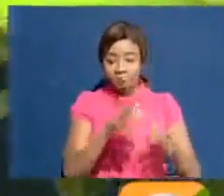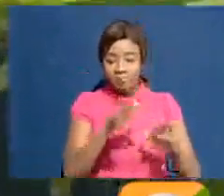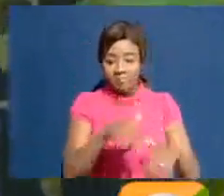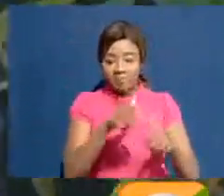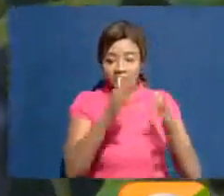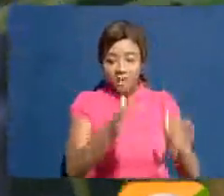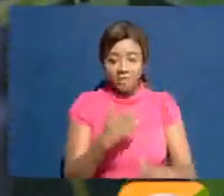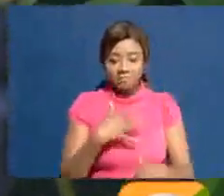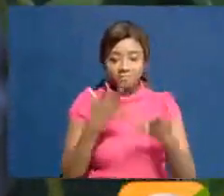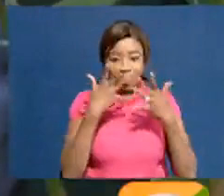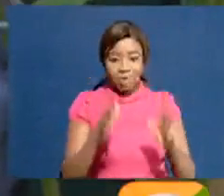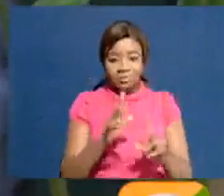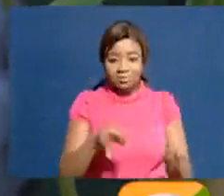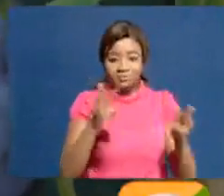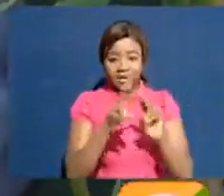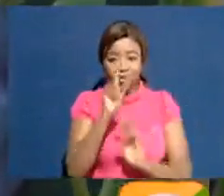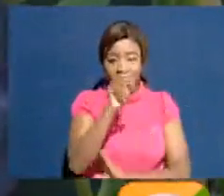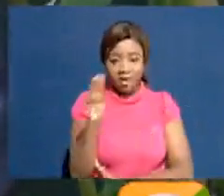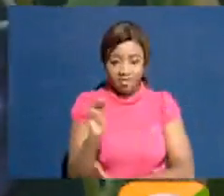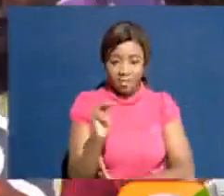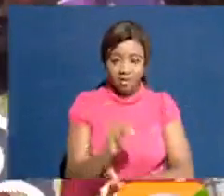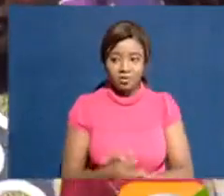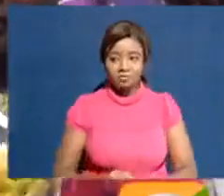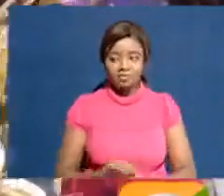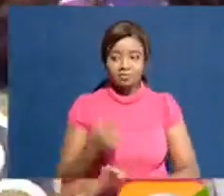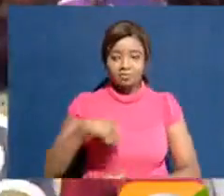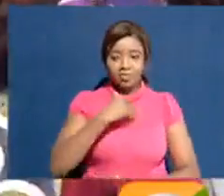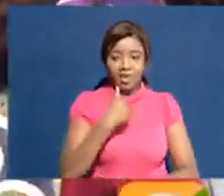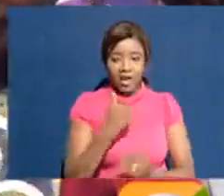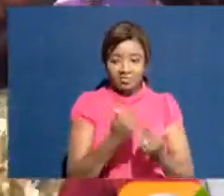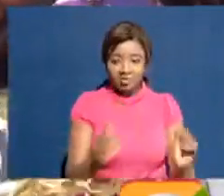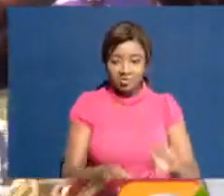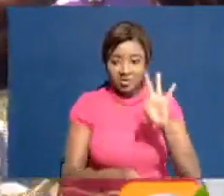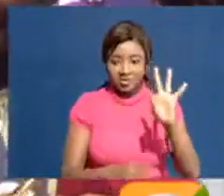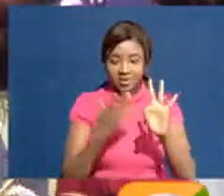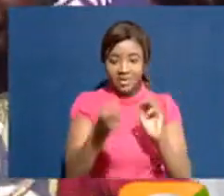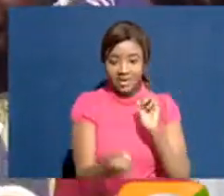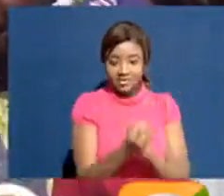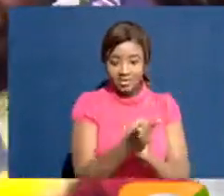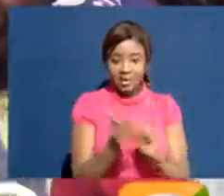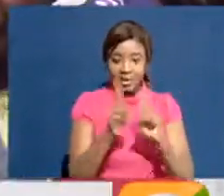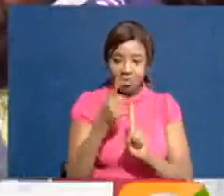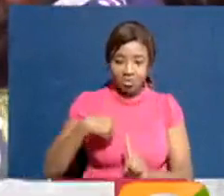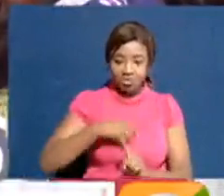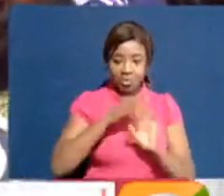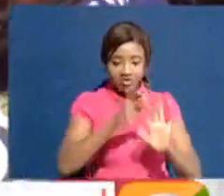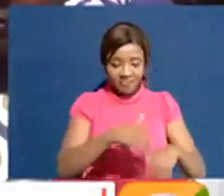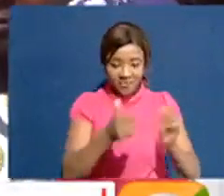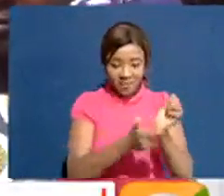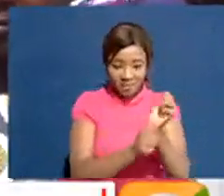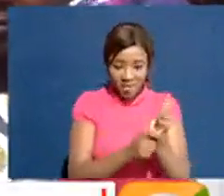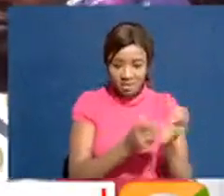losses of up to 1 million shillings. Kuna watoto watatu kwa secondary, nalima mahindi, napeleka